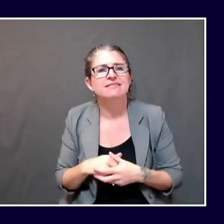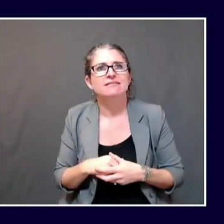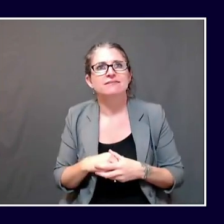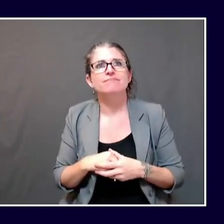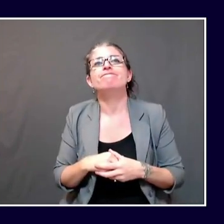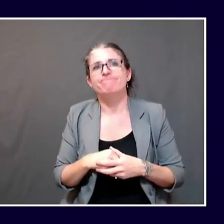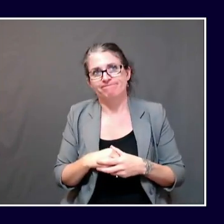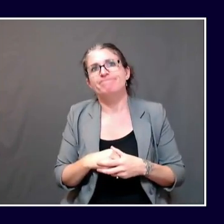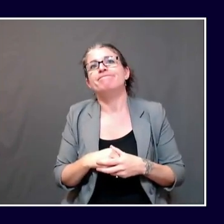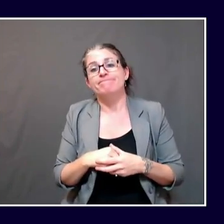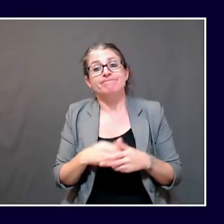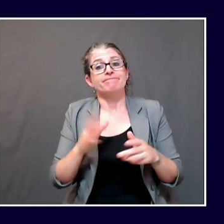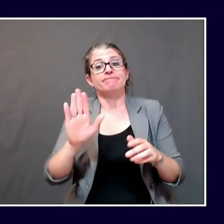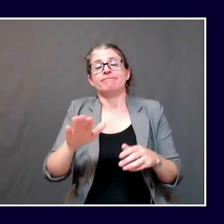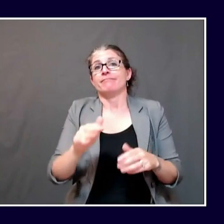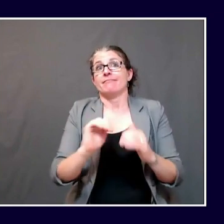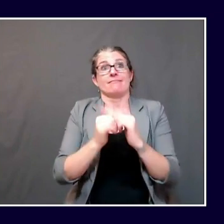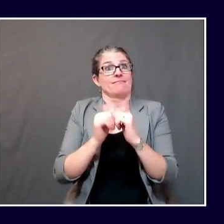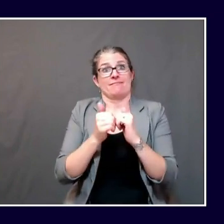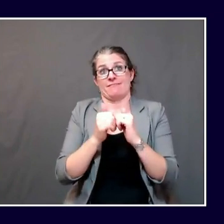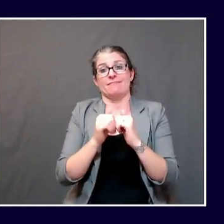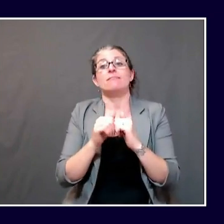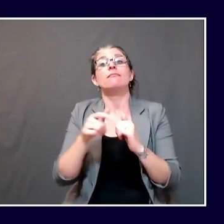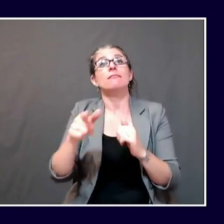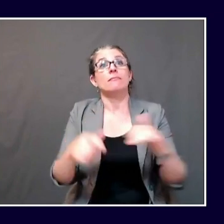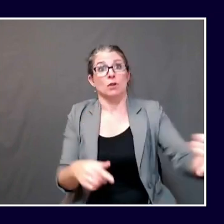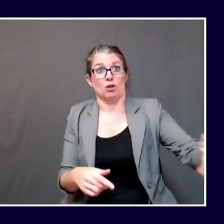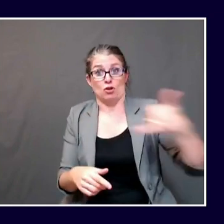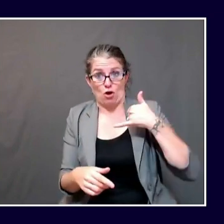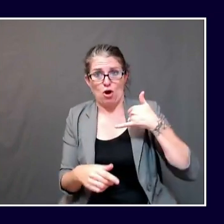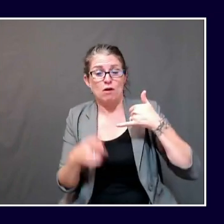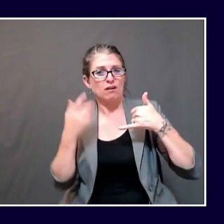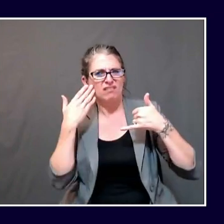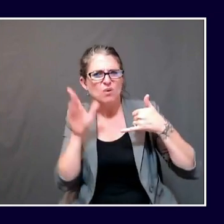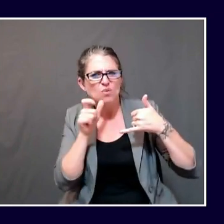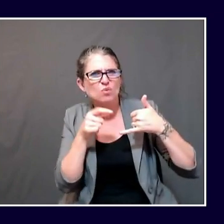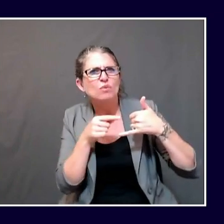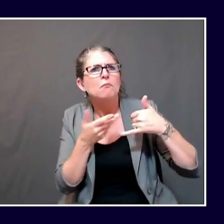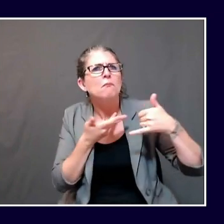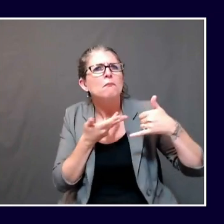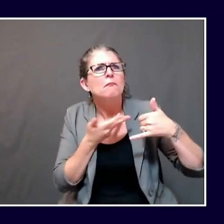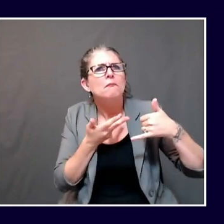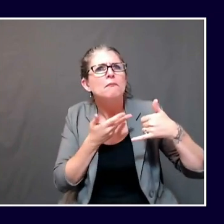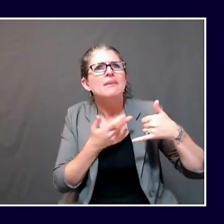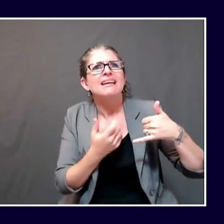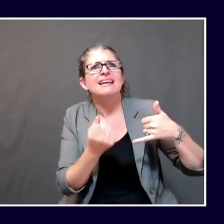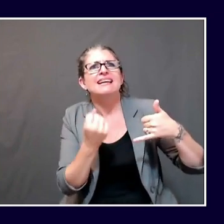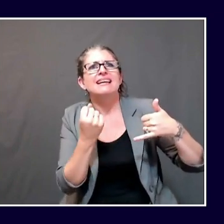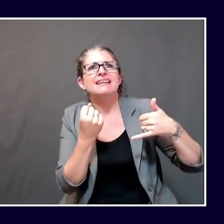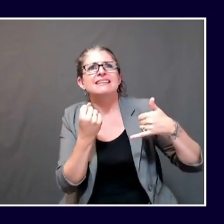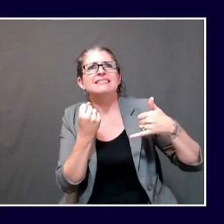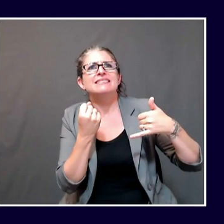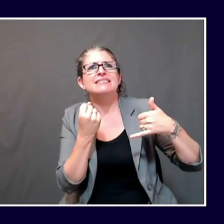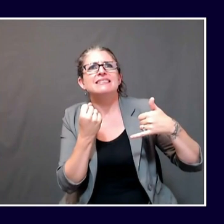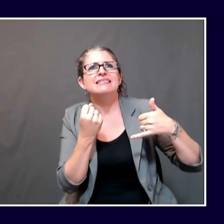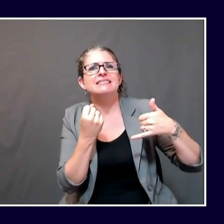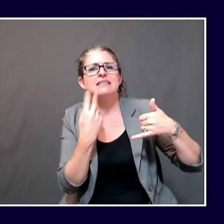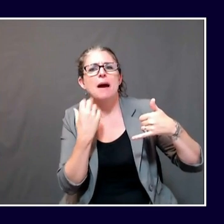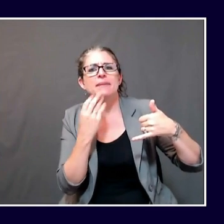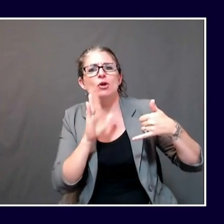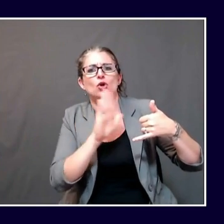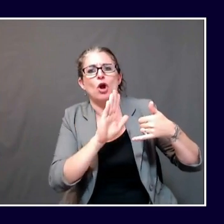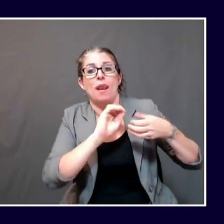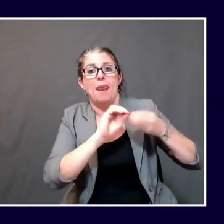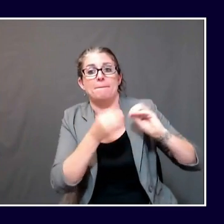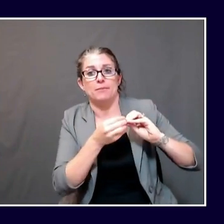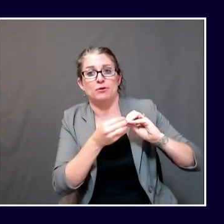to say, you know what, I just want to make sure I know what's going on. And so ask for a callback number. And if when you call and